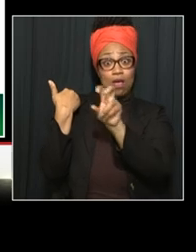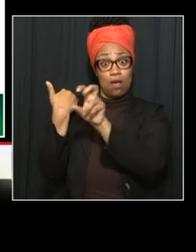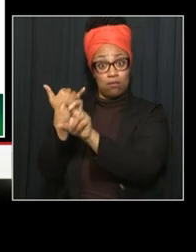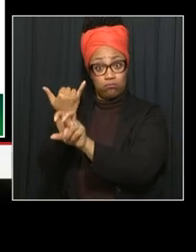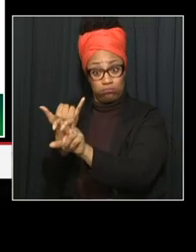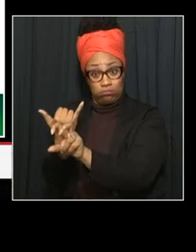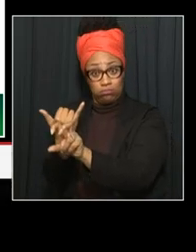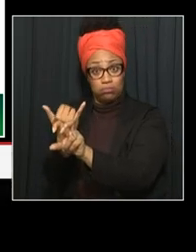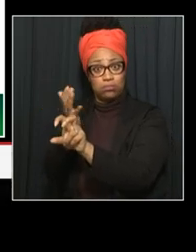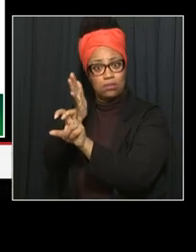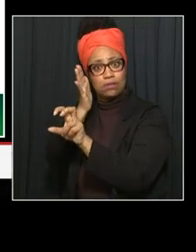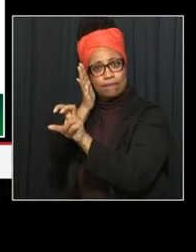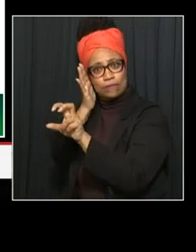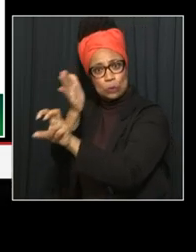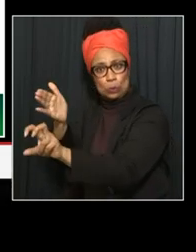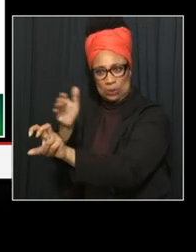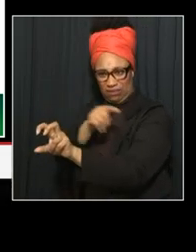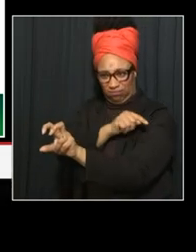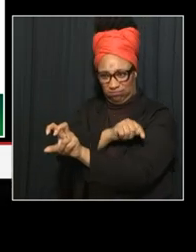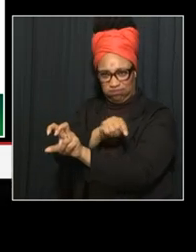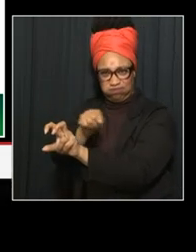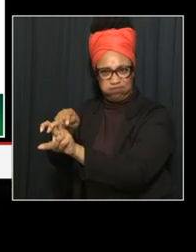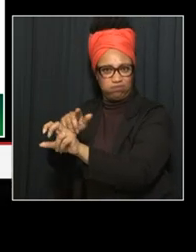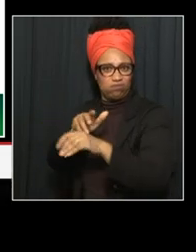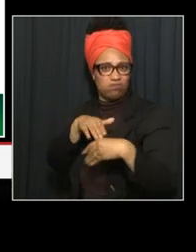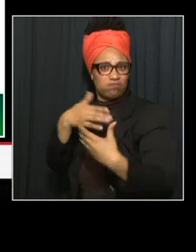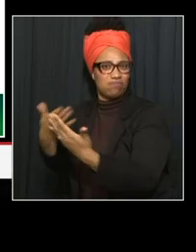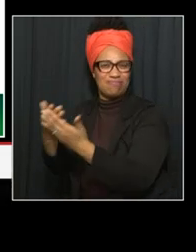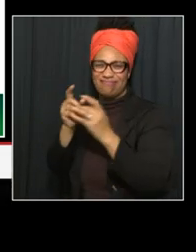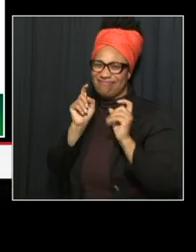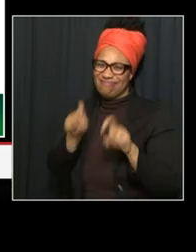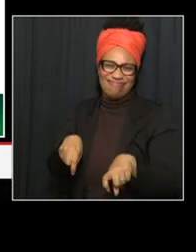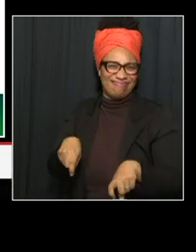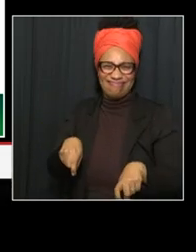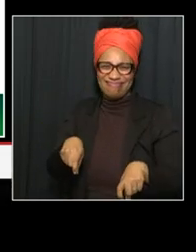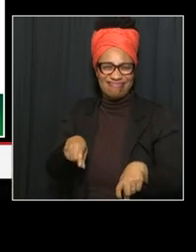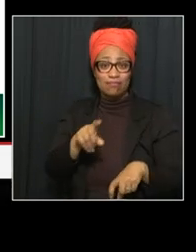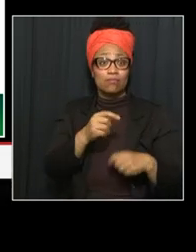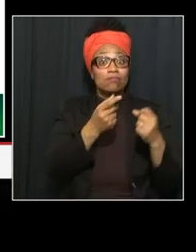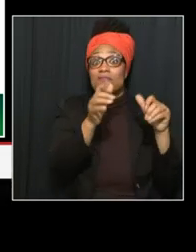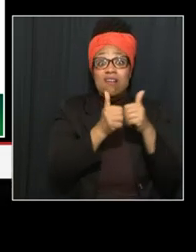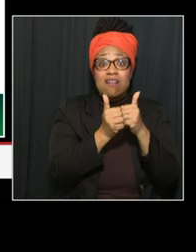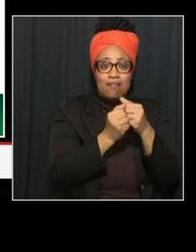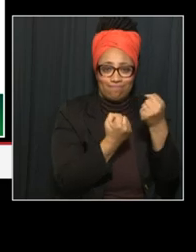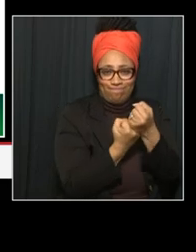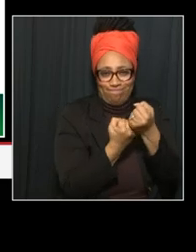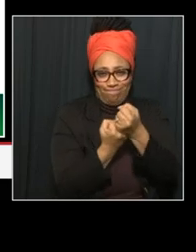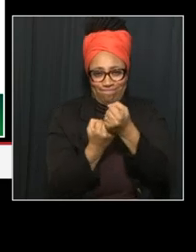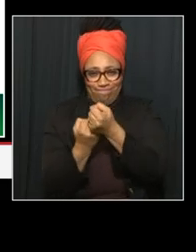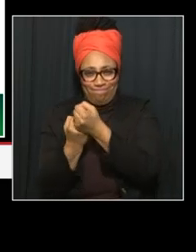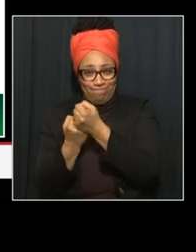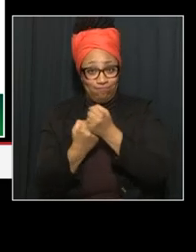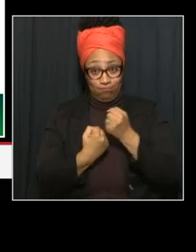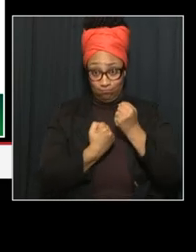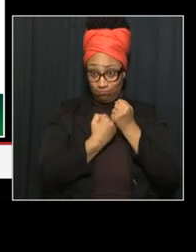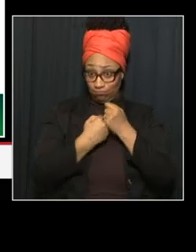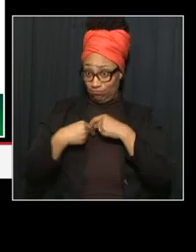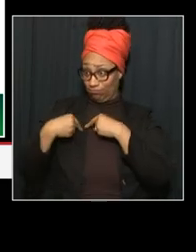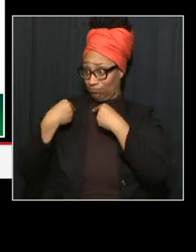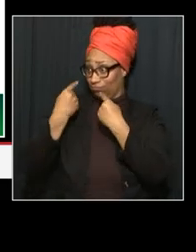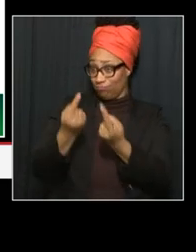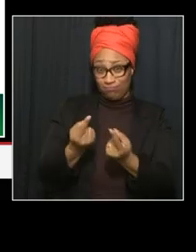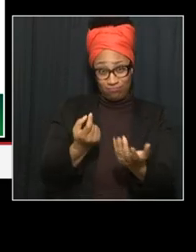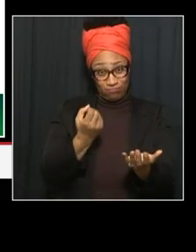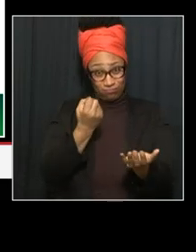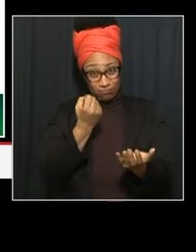our cups over these last 11, going on 12 years to ensure that the seniors in Washington,